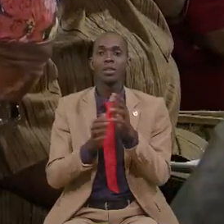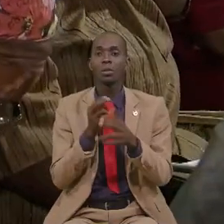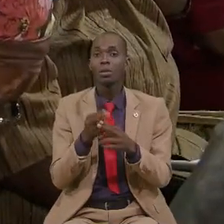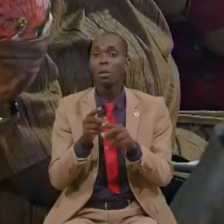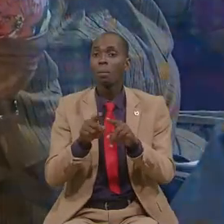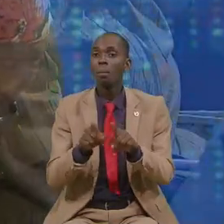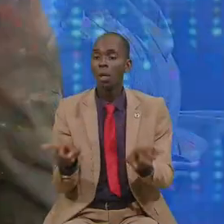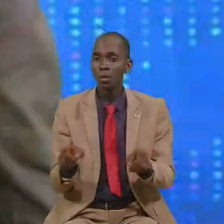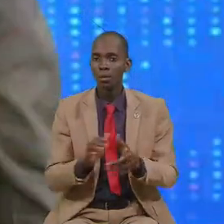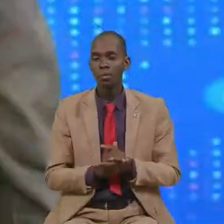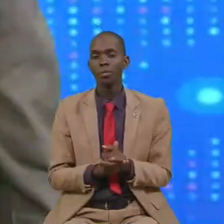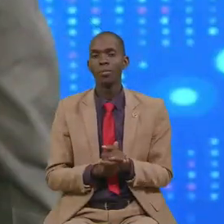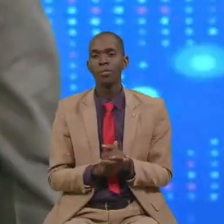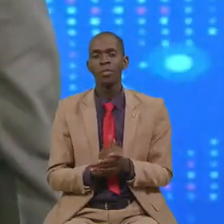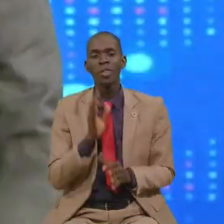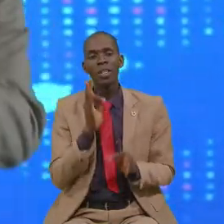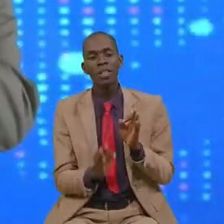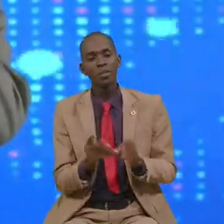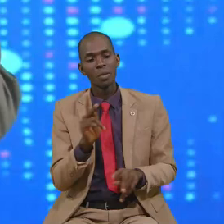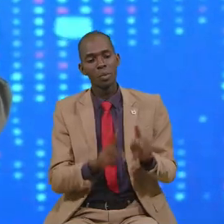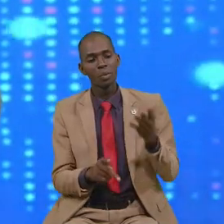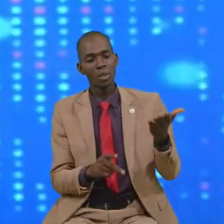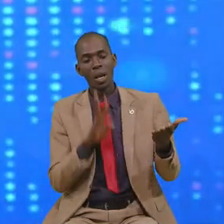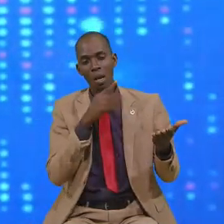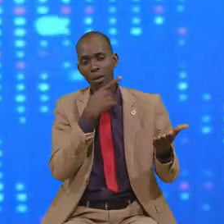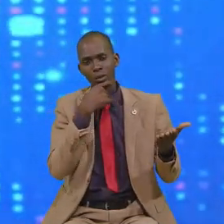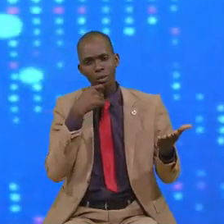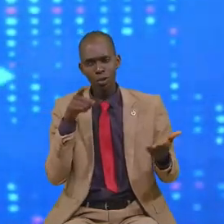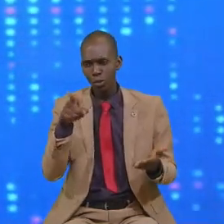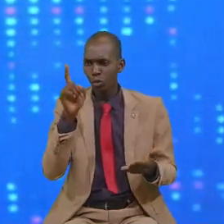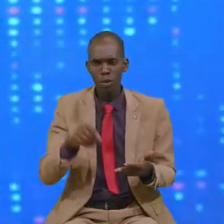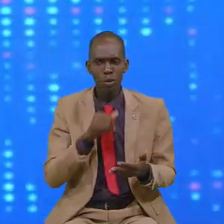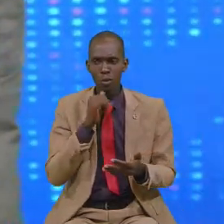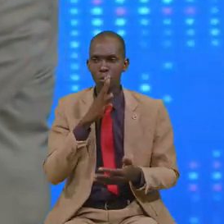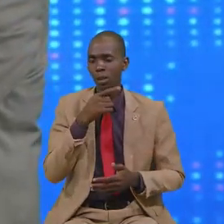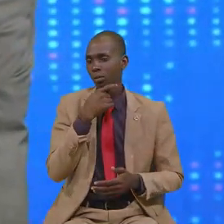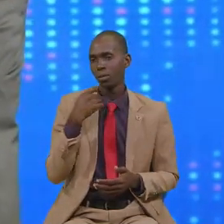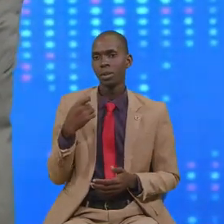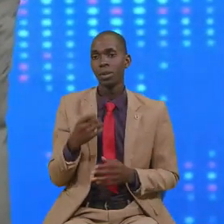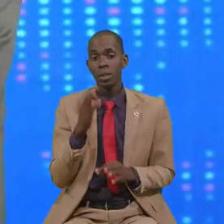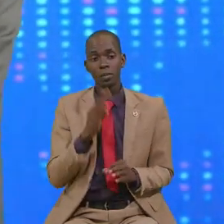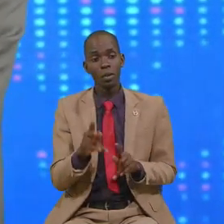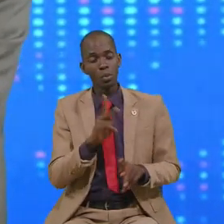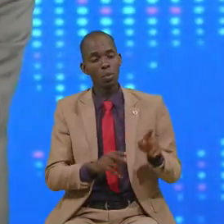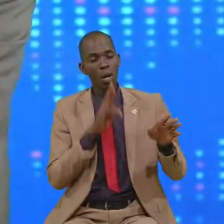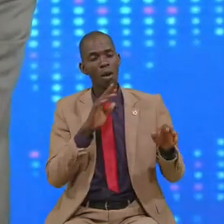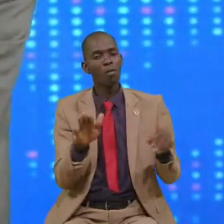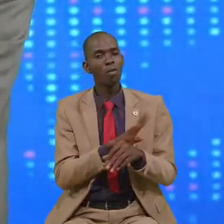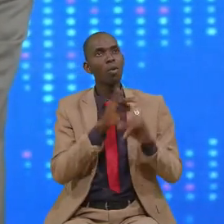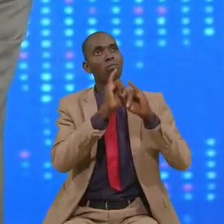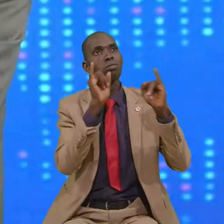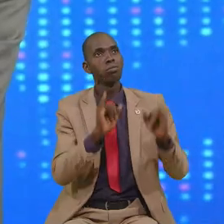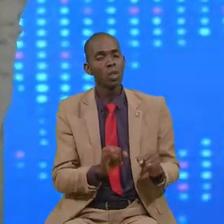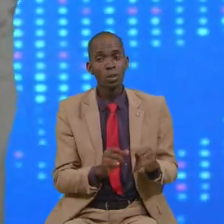But, if they are dry, you must not be dry. But if they are idolatrous, you must not